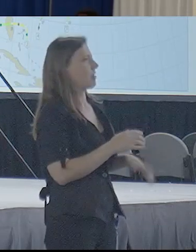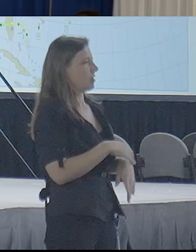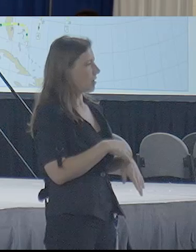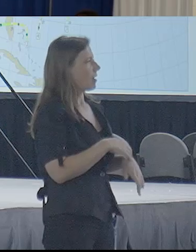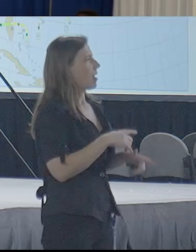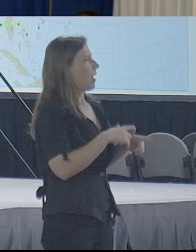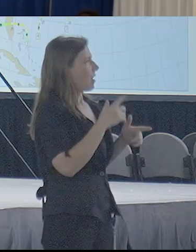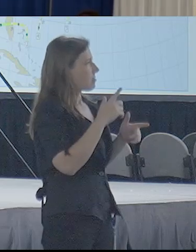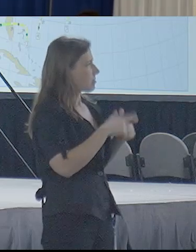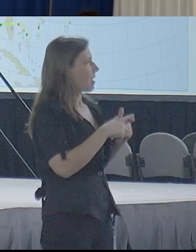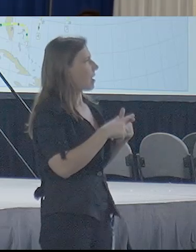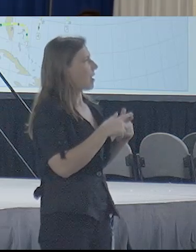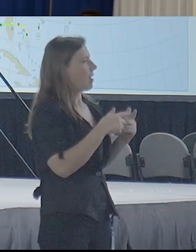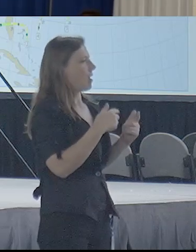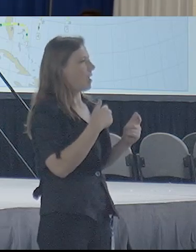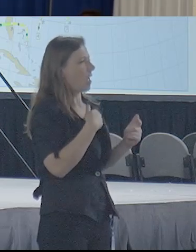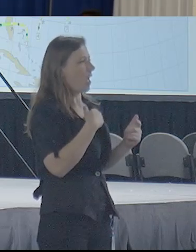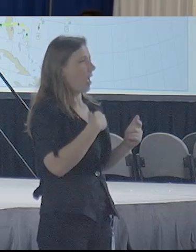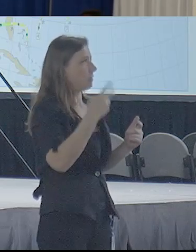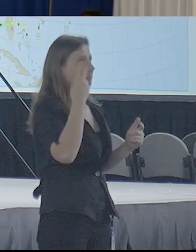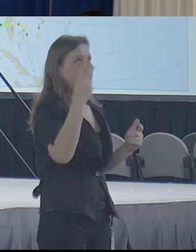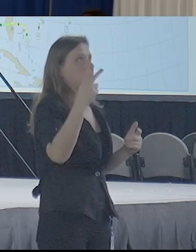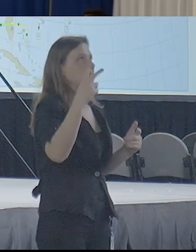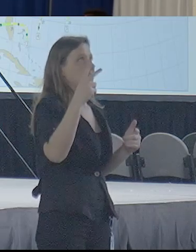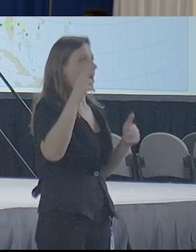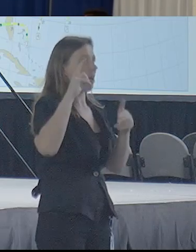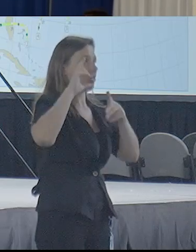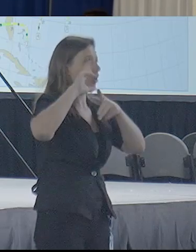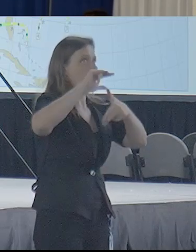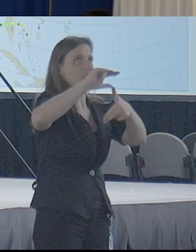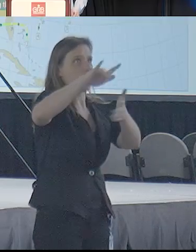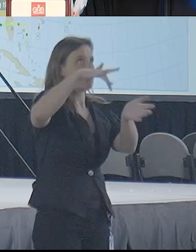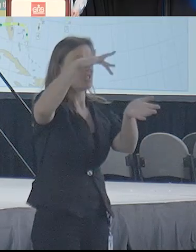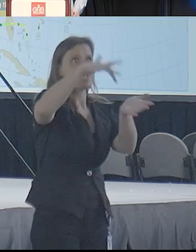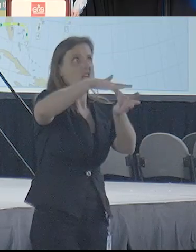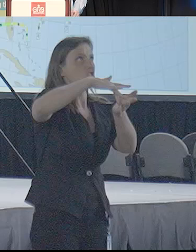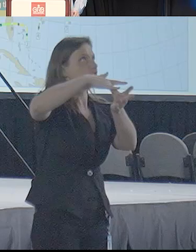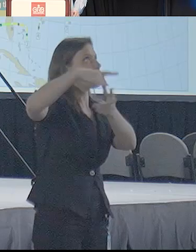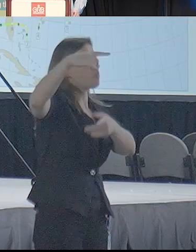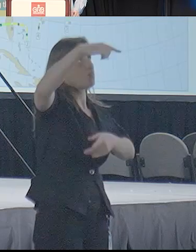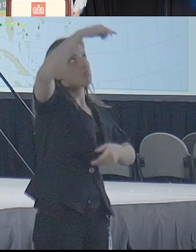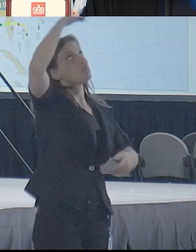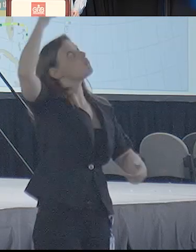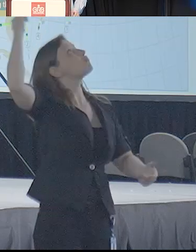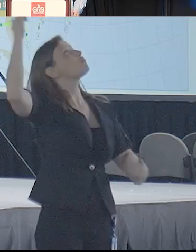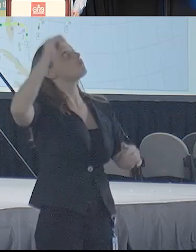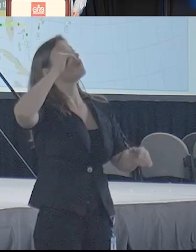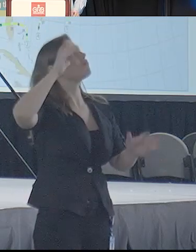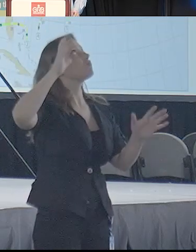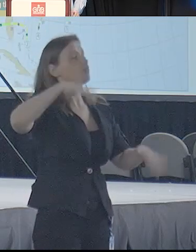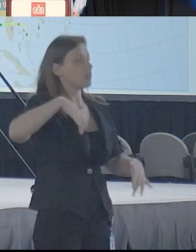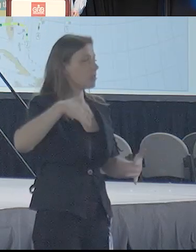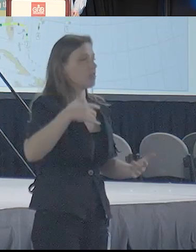the eye went over Sharpstown and saw the calmness of the eye and then got the other side of the eye wall. So it's a memorable hurricane for me, and it should be a